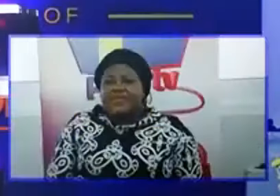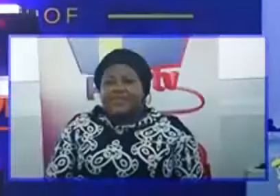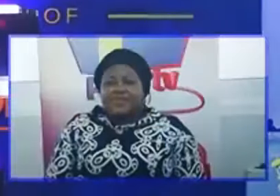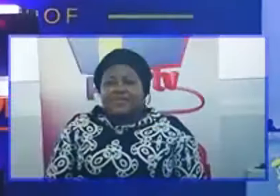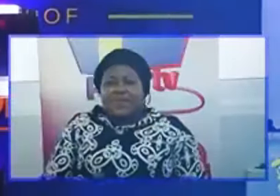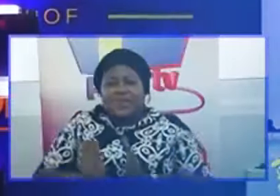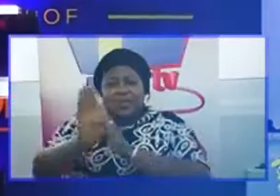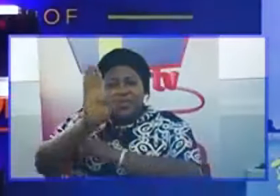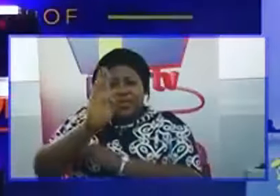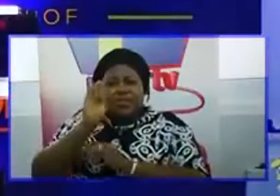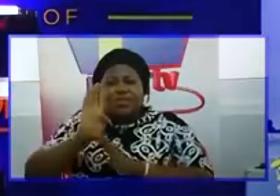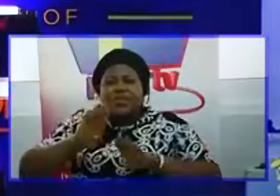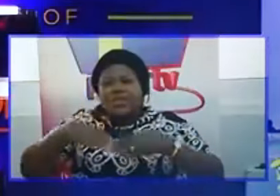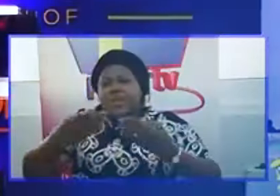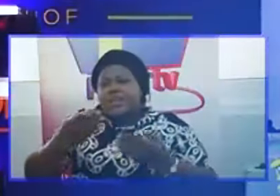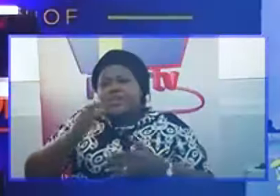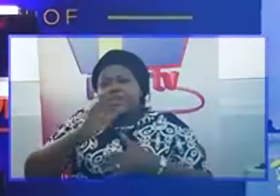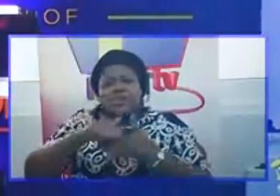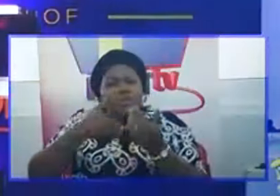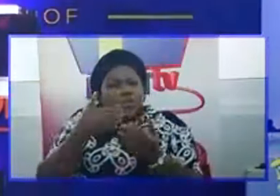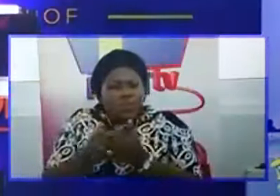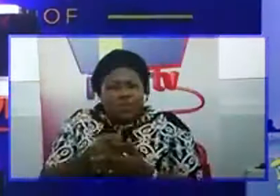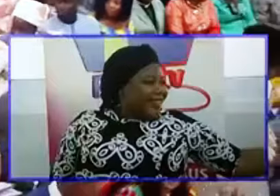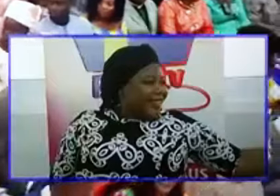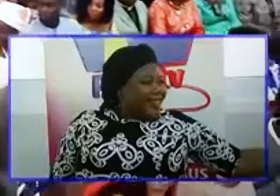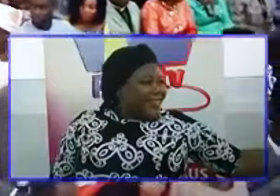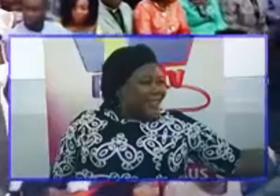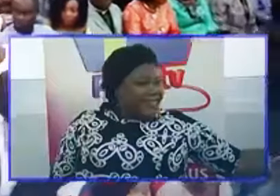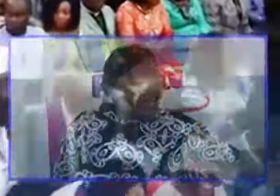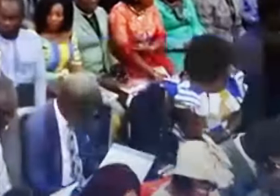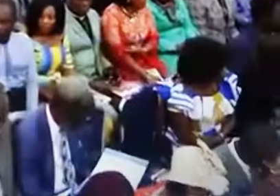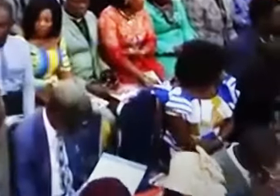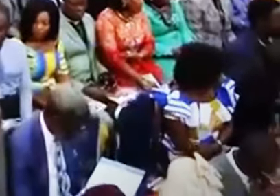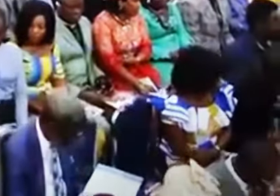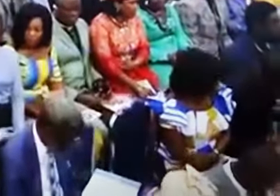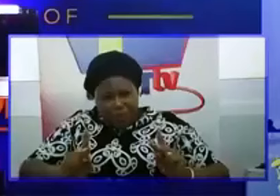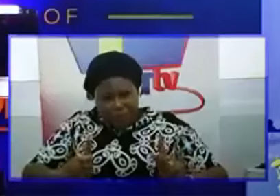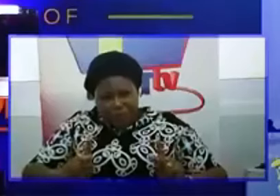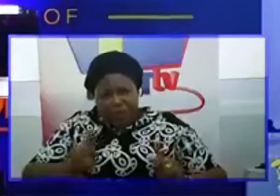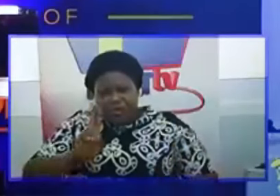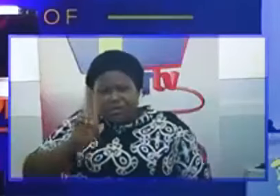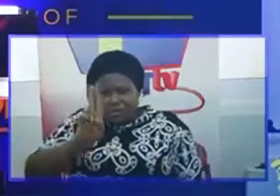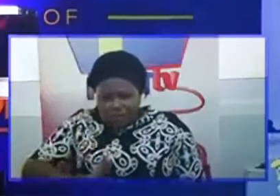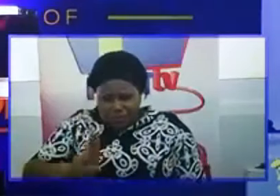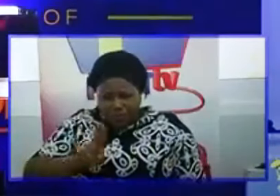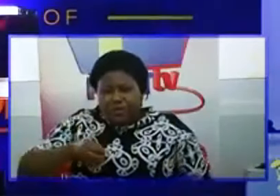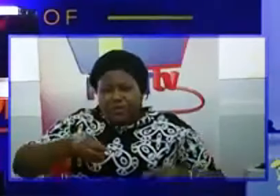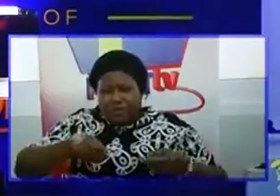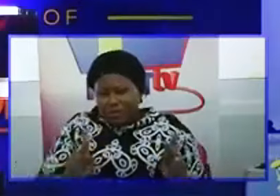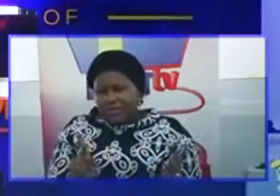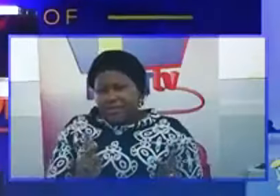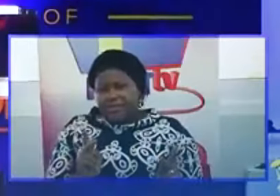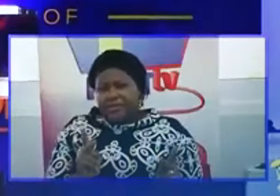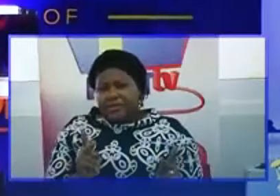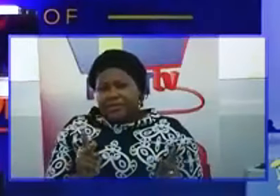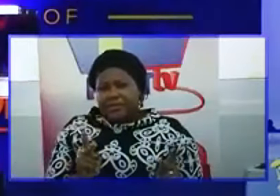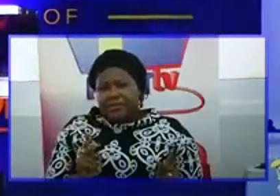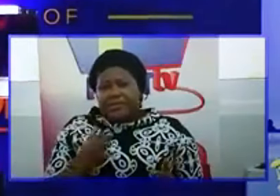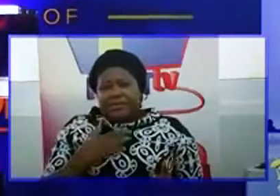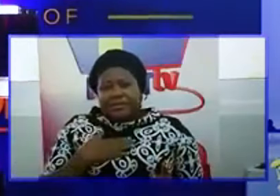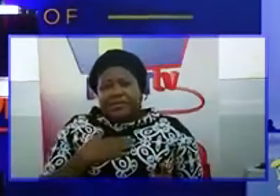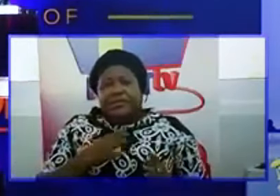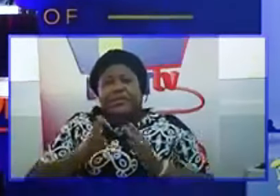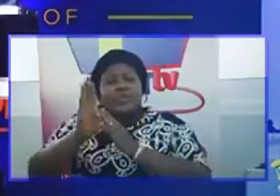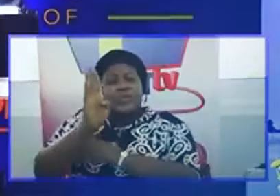your needs. Because of the opportunity they seize, and they send creditors to him. Then he says that, my God